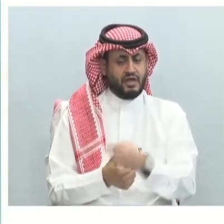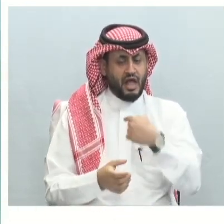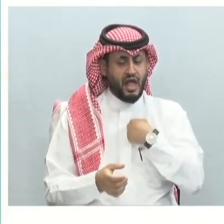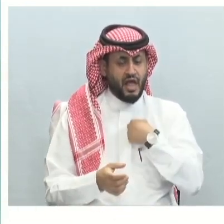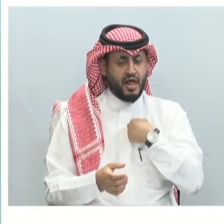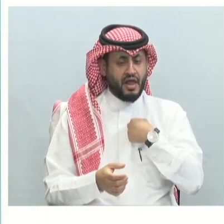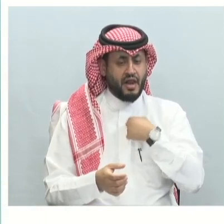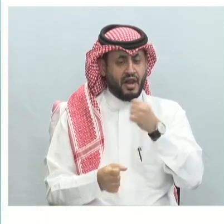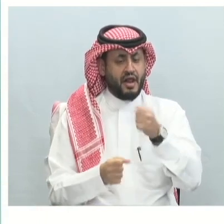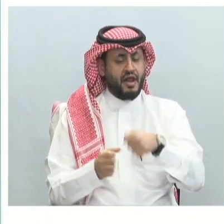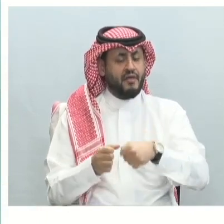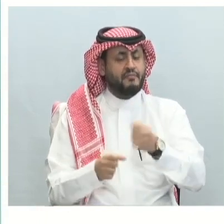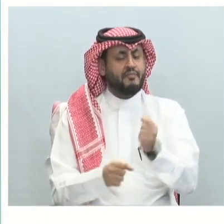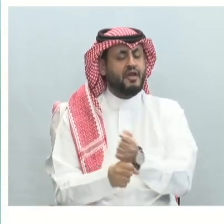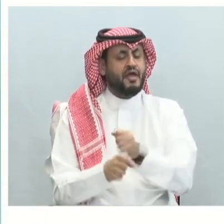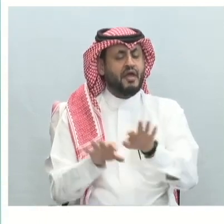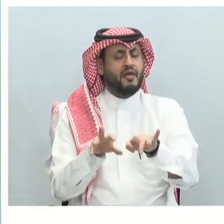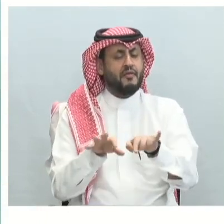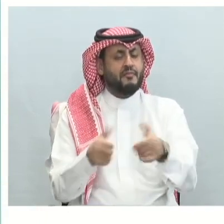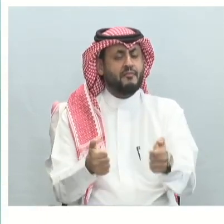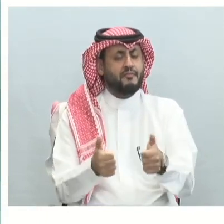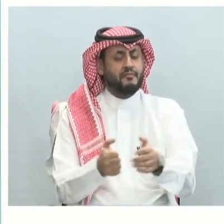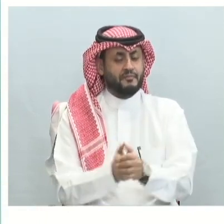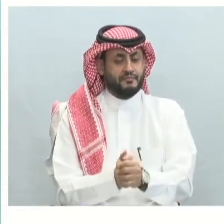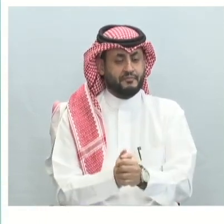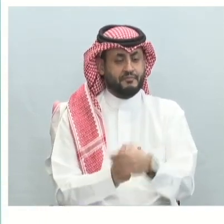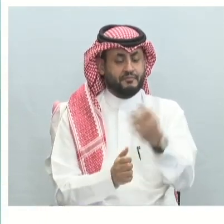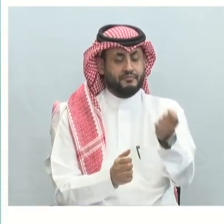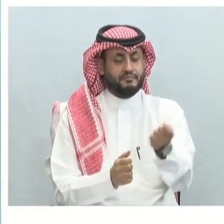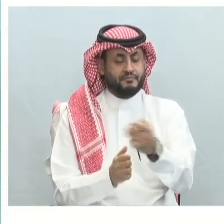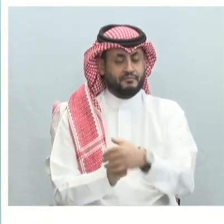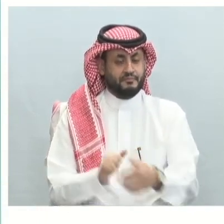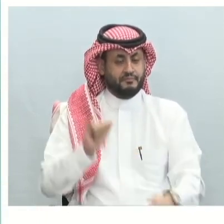playing computer games. Let's trace. I'm